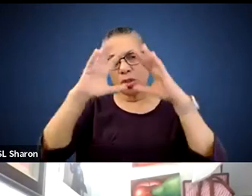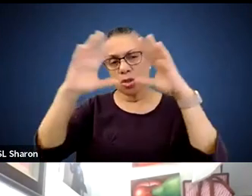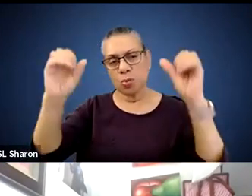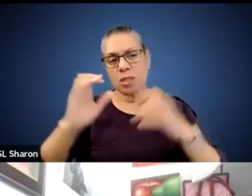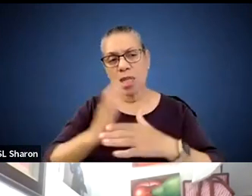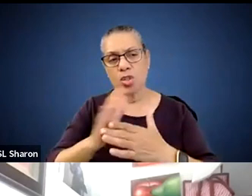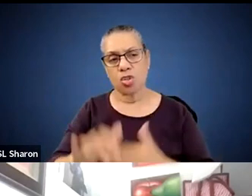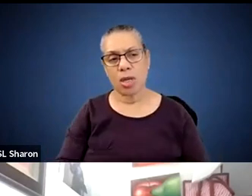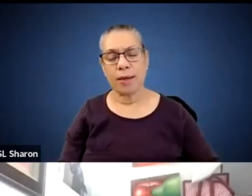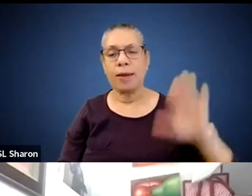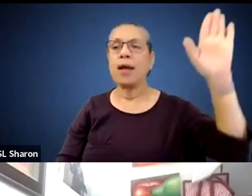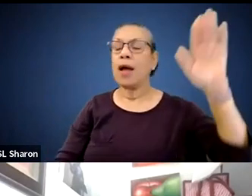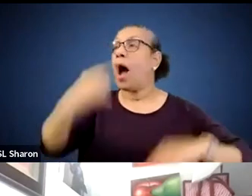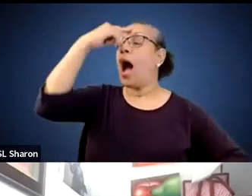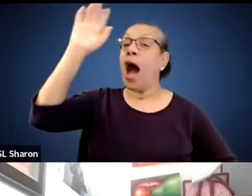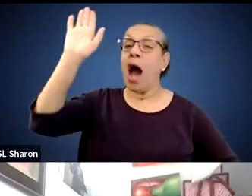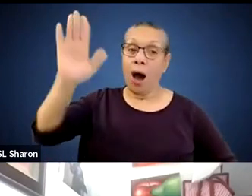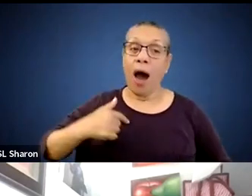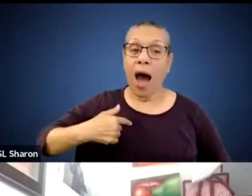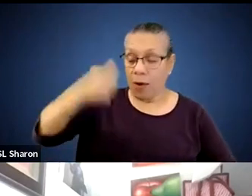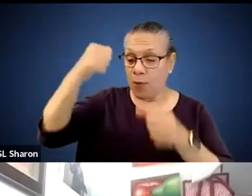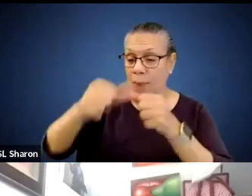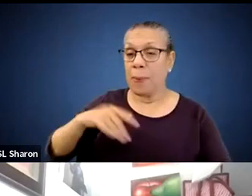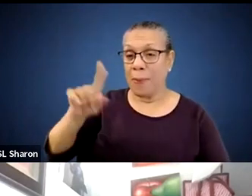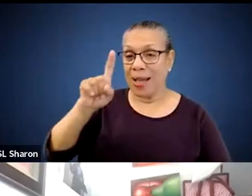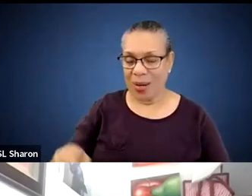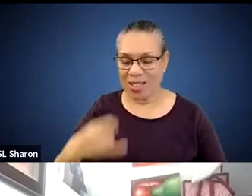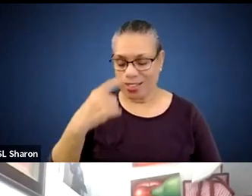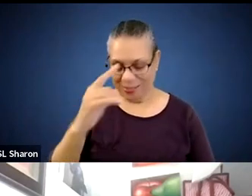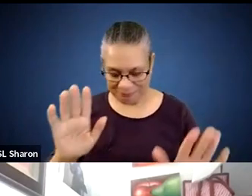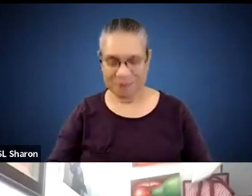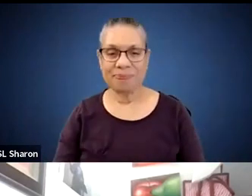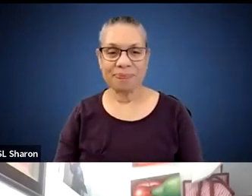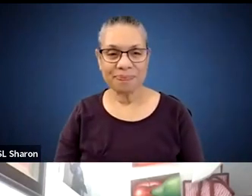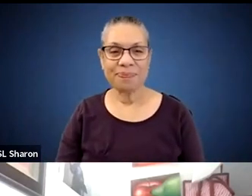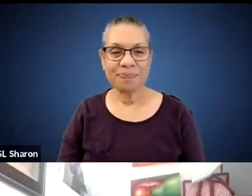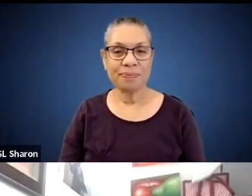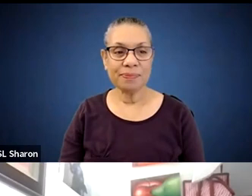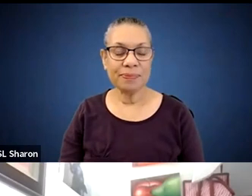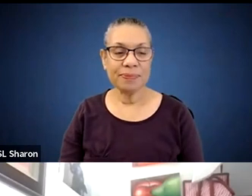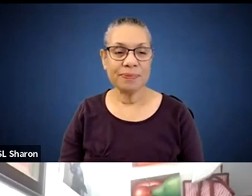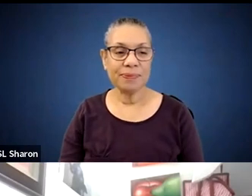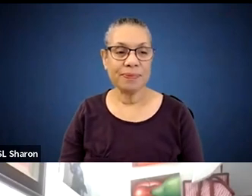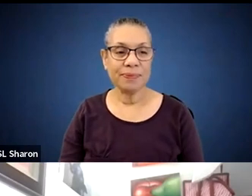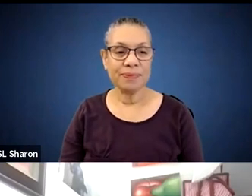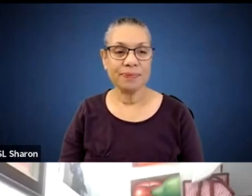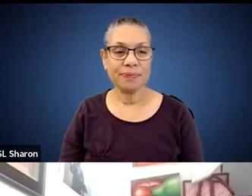okay I remembered my question I'm gonna ask it um